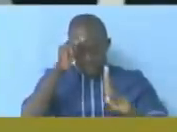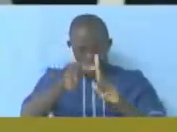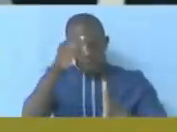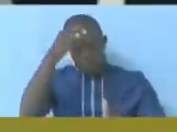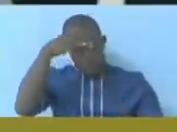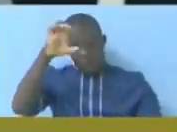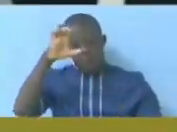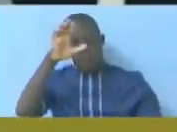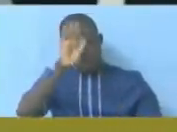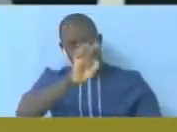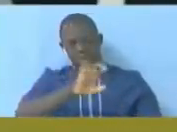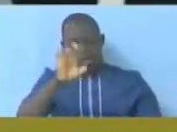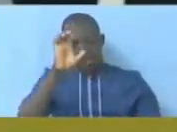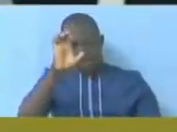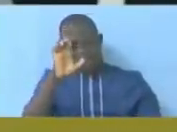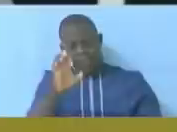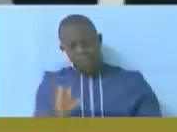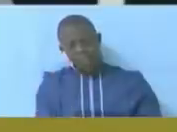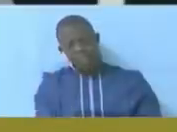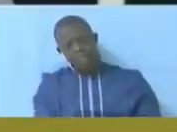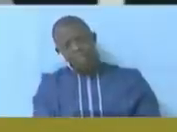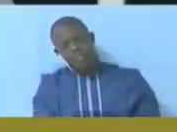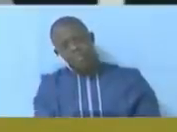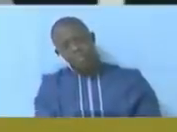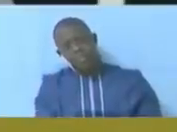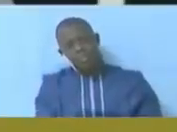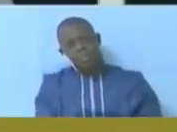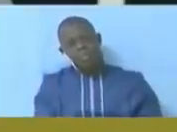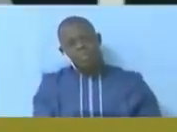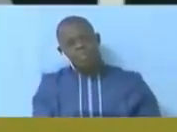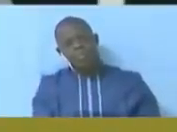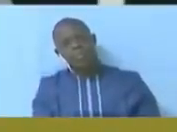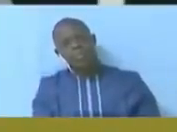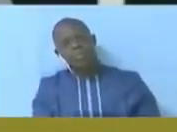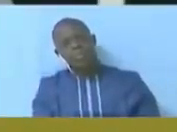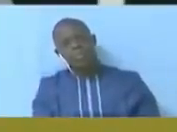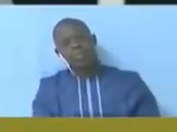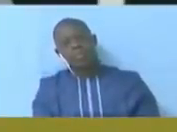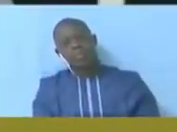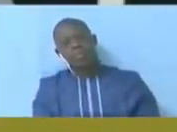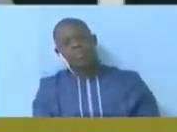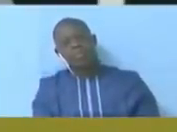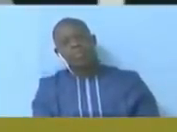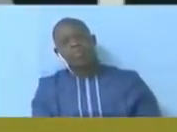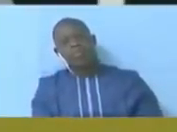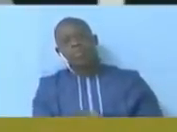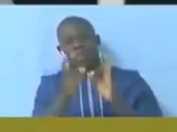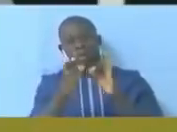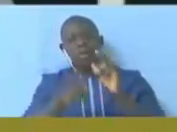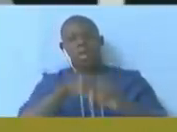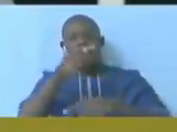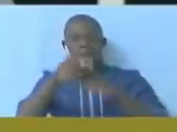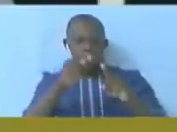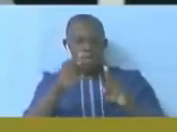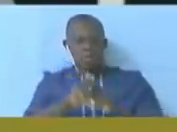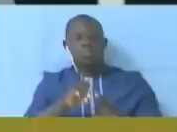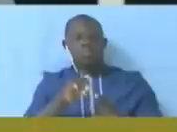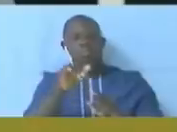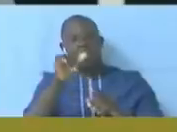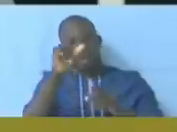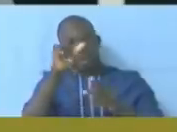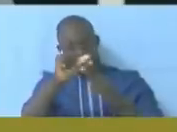Tonya, commission on Yantaka Minke. As defined them in the Constituent